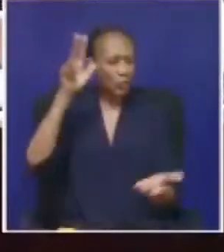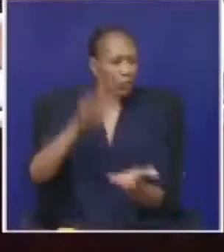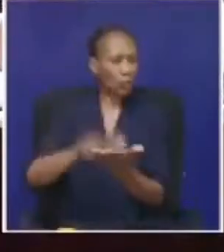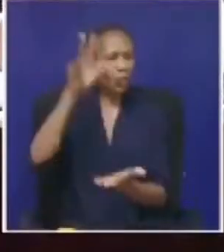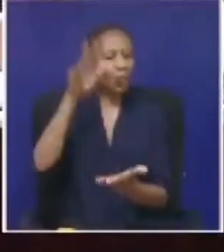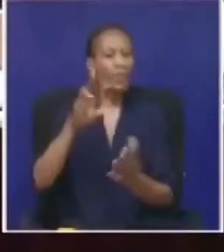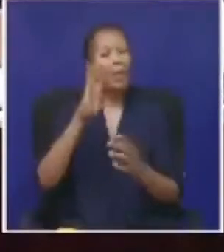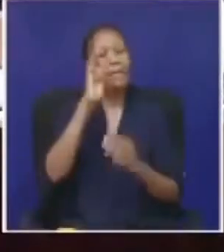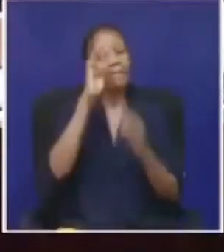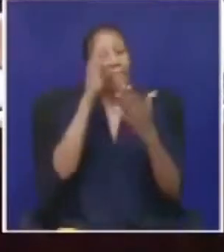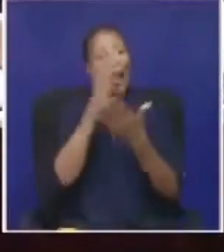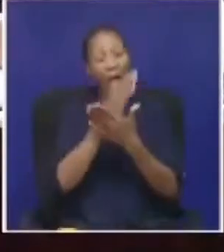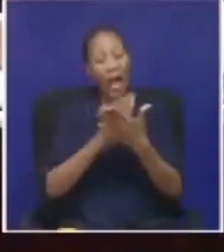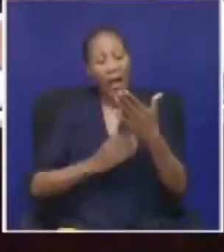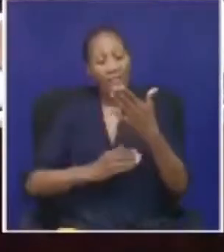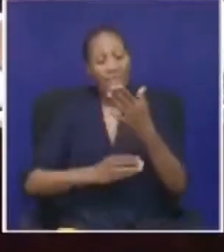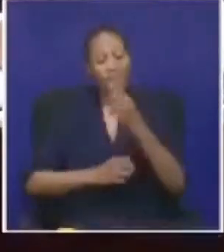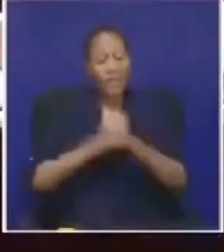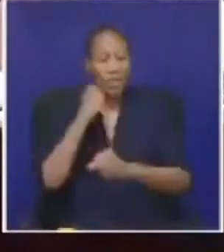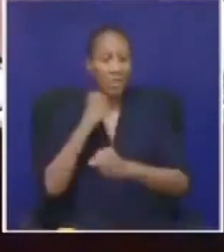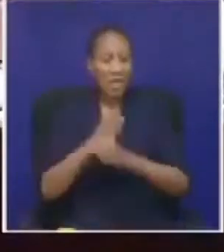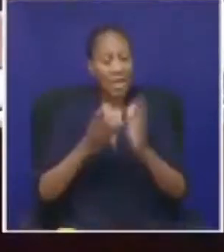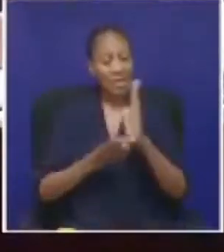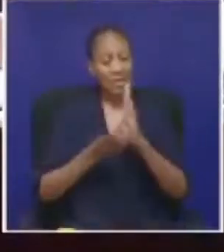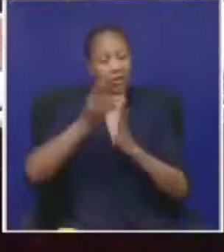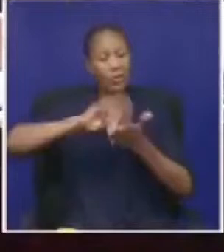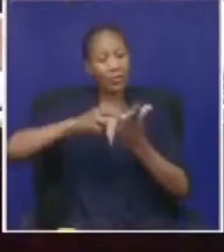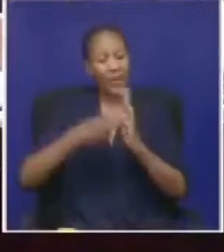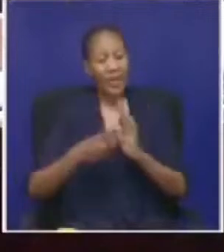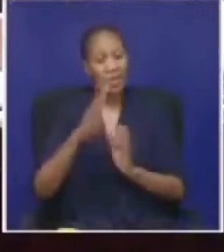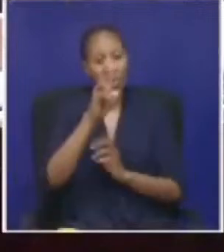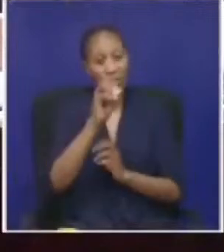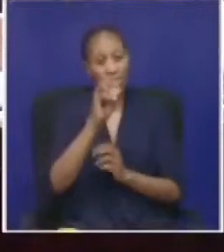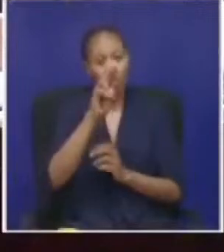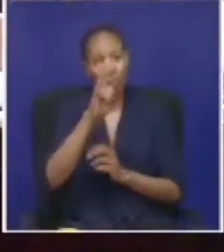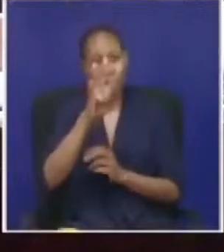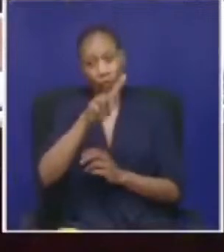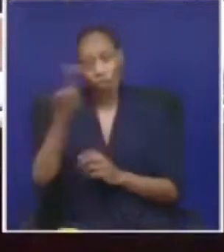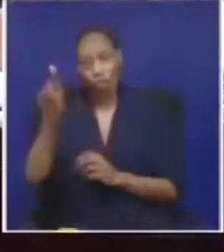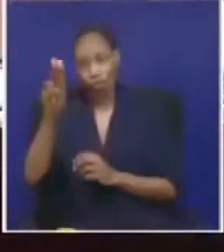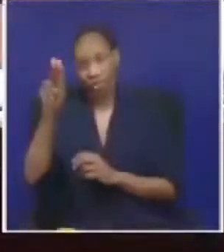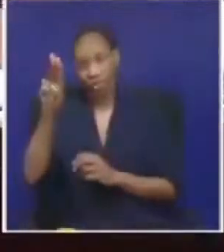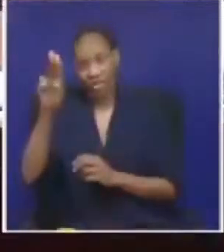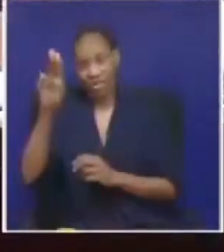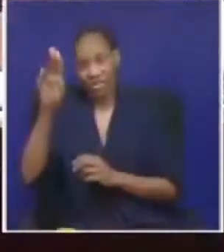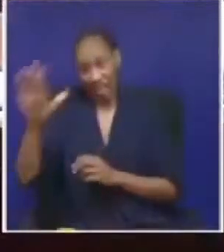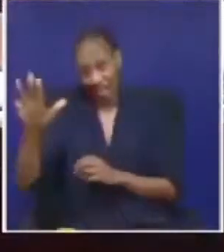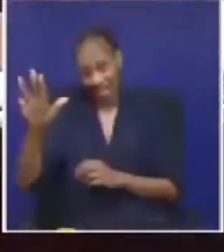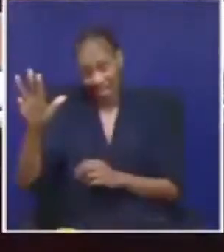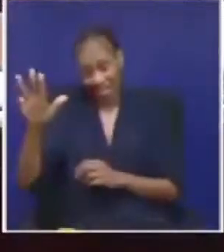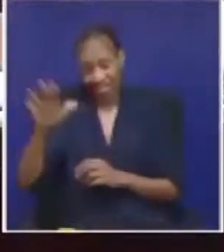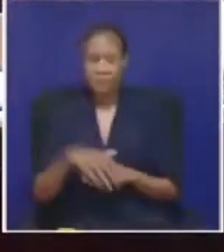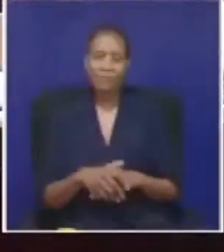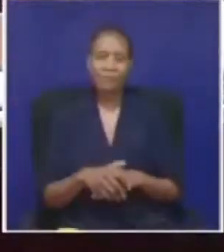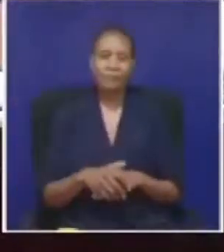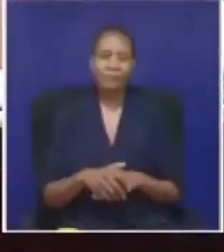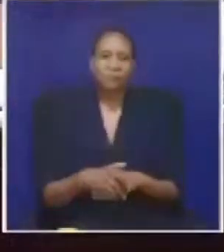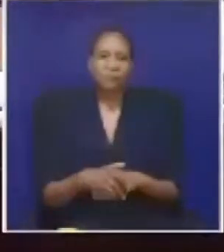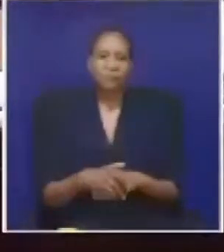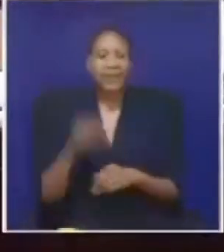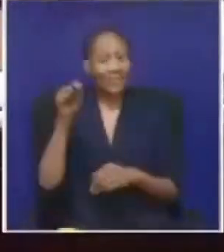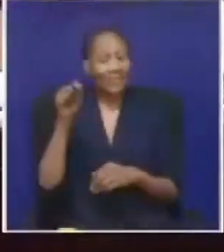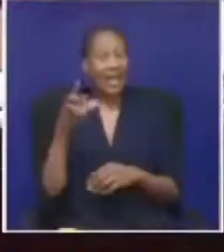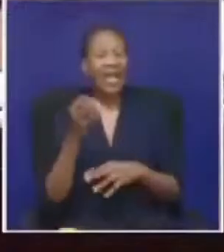the Medium-Term Development Plan 2024 to 2029, which has